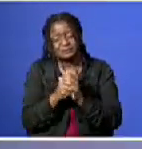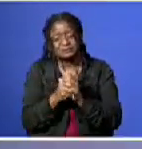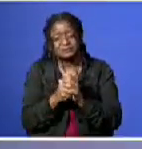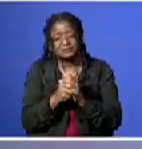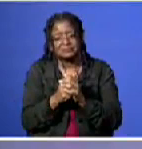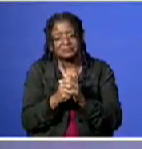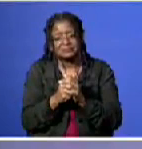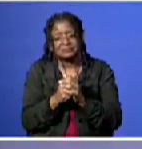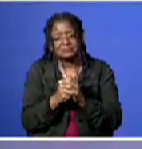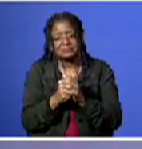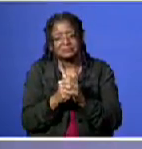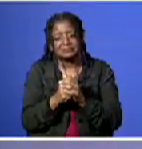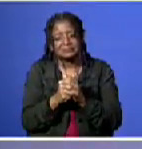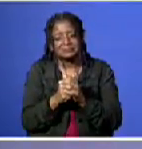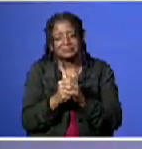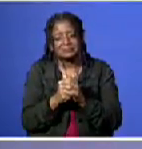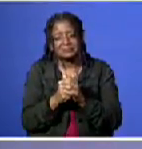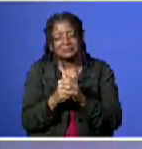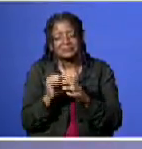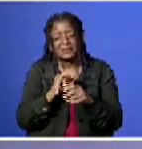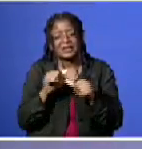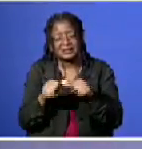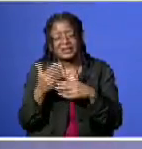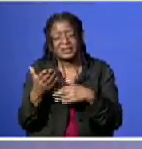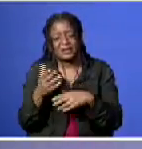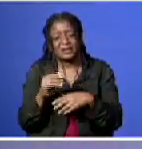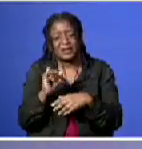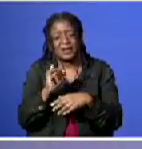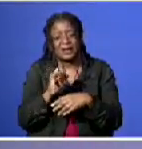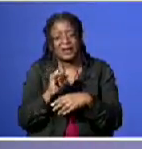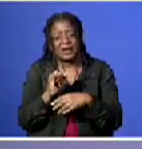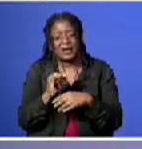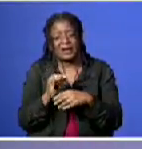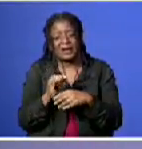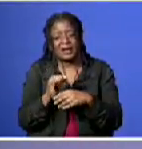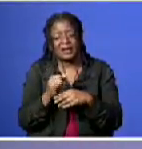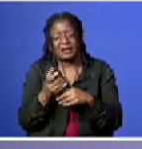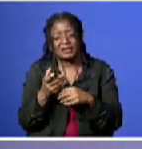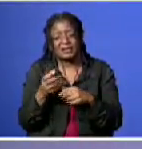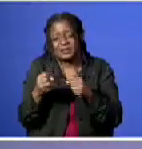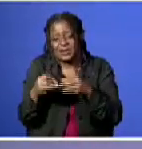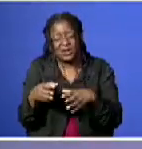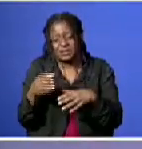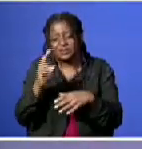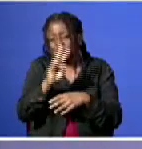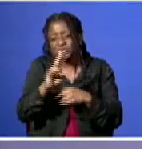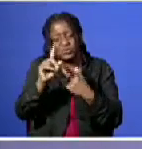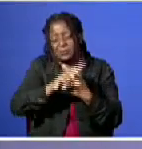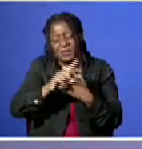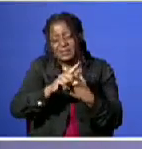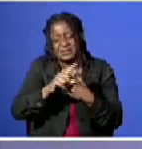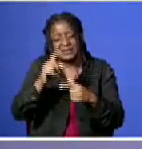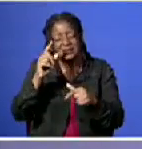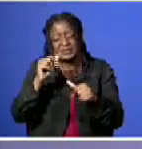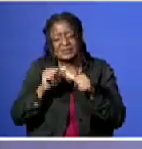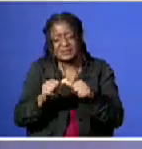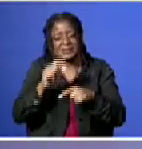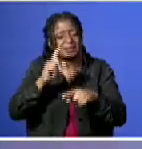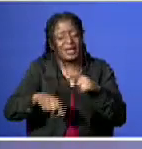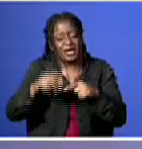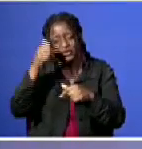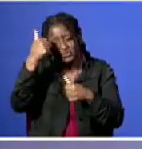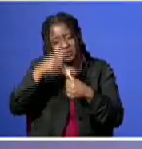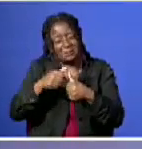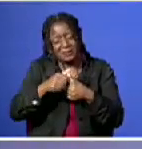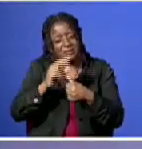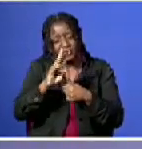Stadium. In fact, I lose 2 months, I couldn't remember. Right now, I still can't remember. I was